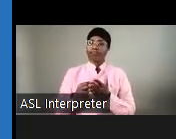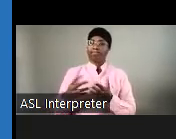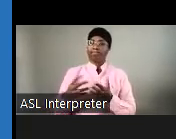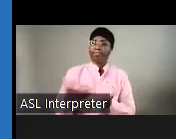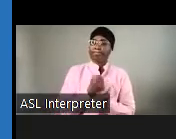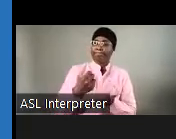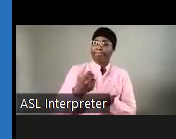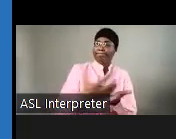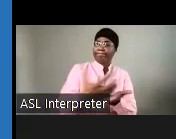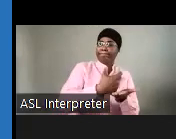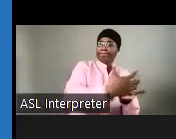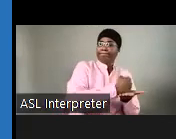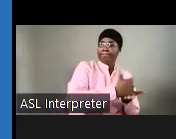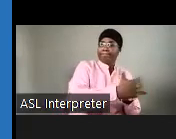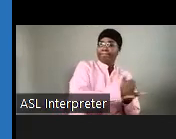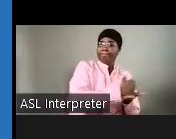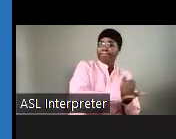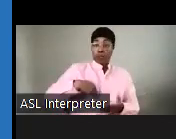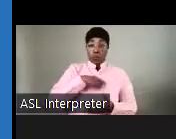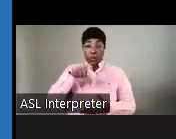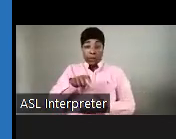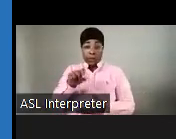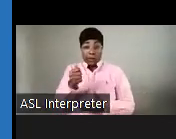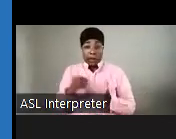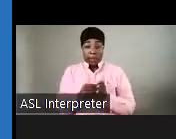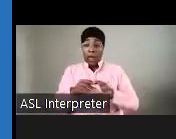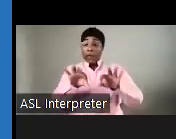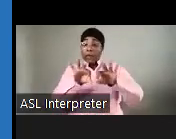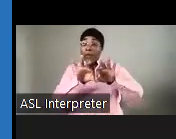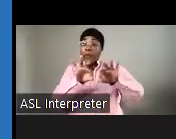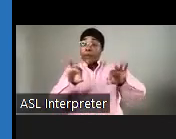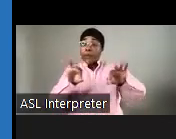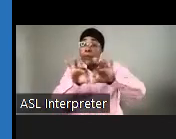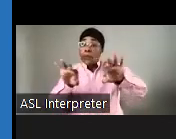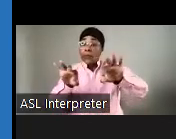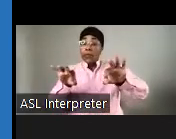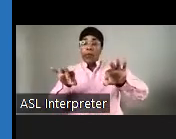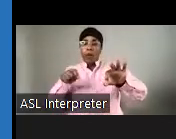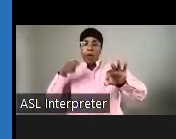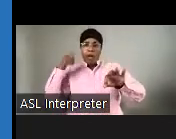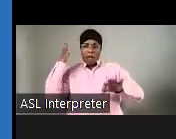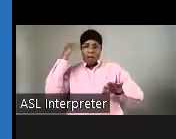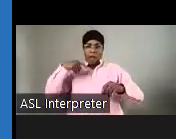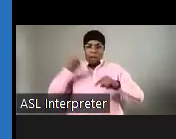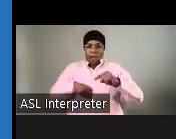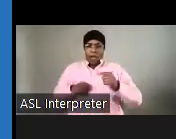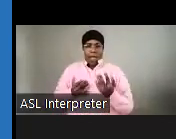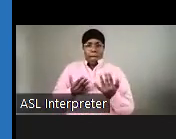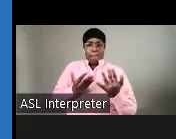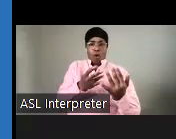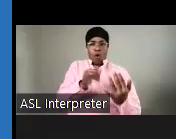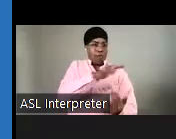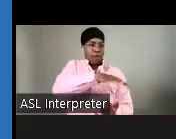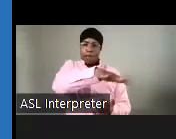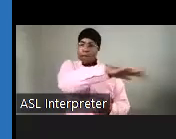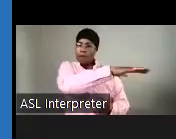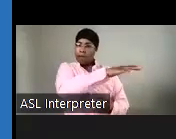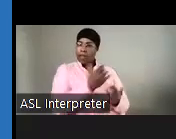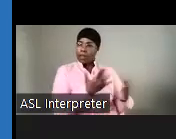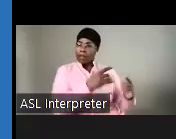in there. Do we need 10,000 stems? Why can't we burn areas if it's fire dependent?